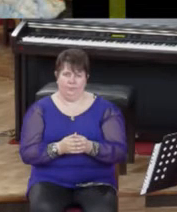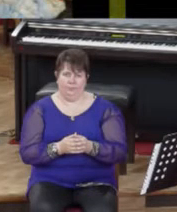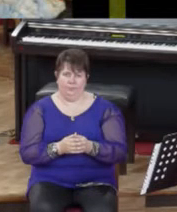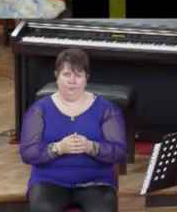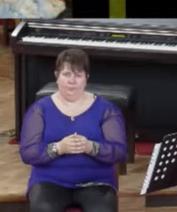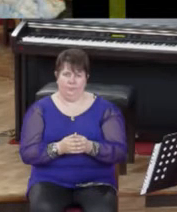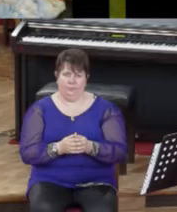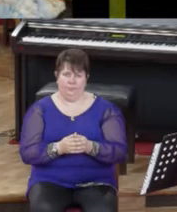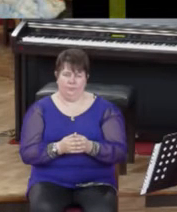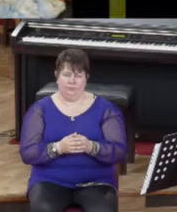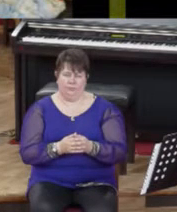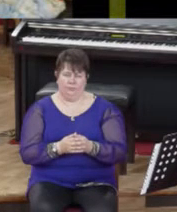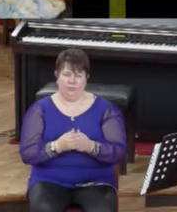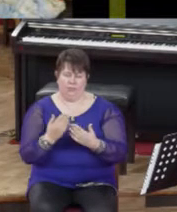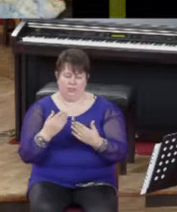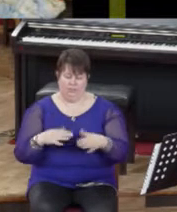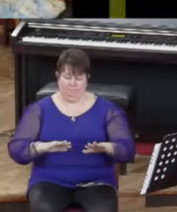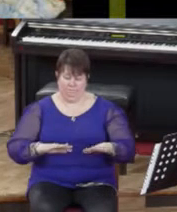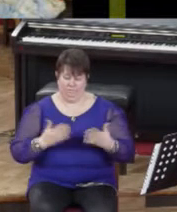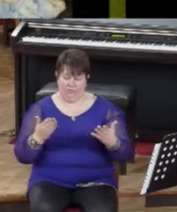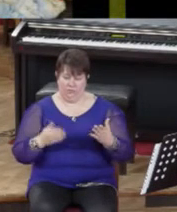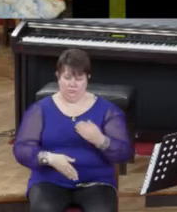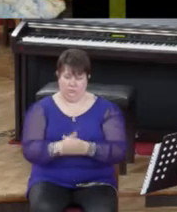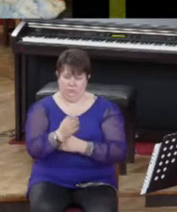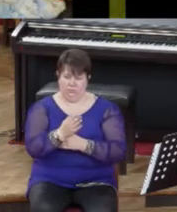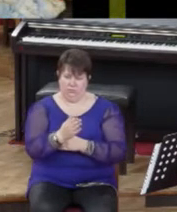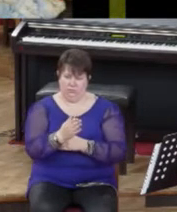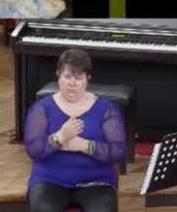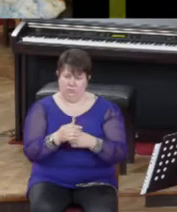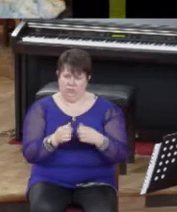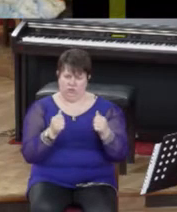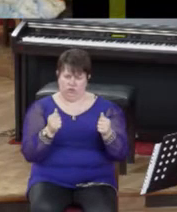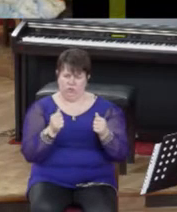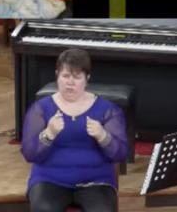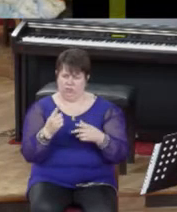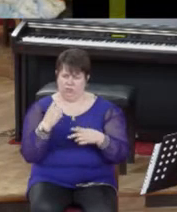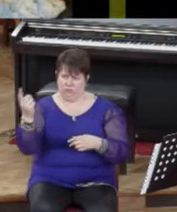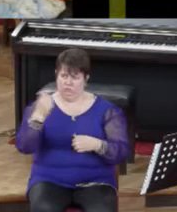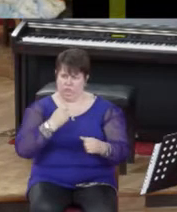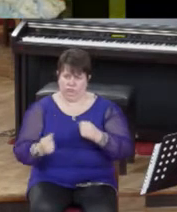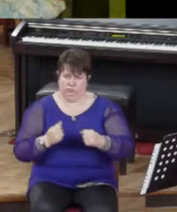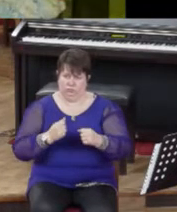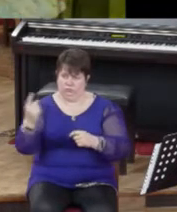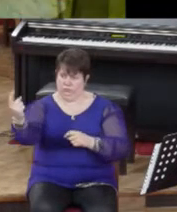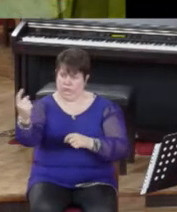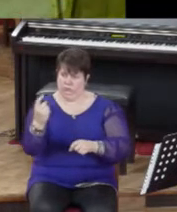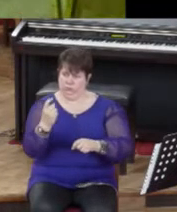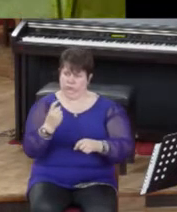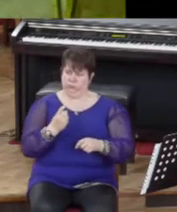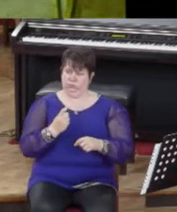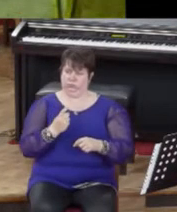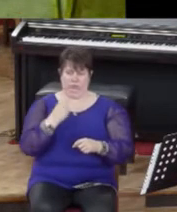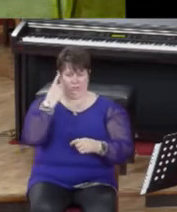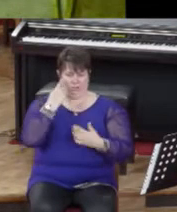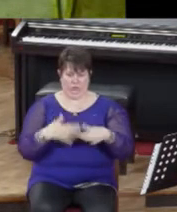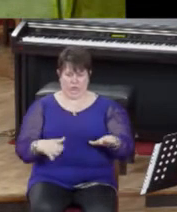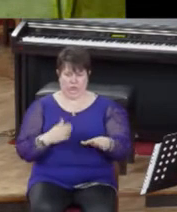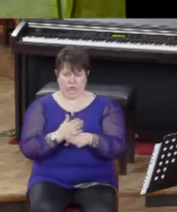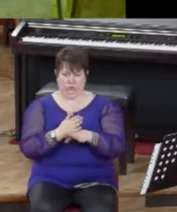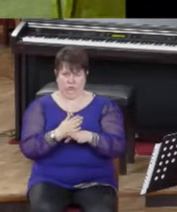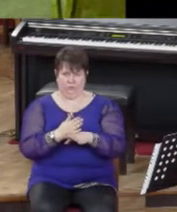A miracle. They're set free. And the jailer comes running and he's absolutely frantic because he thinks he's going to lose his